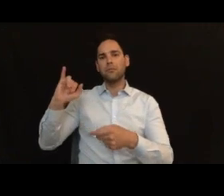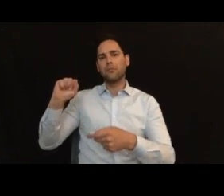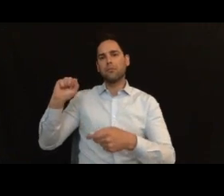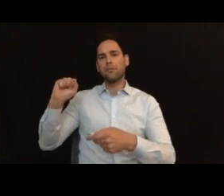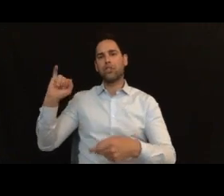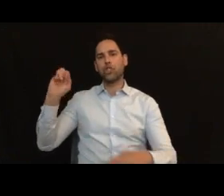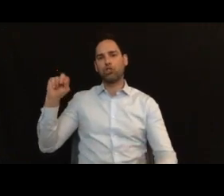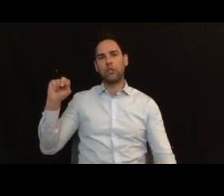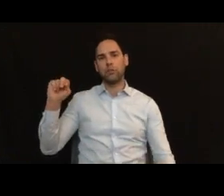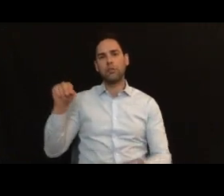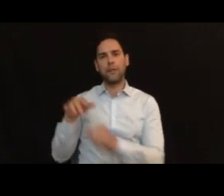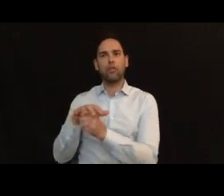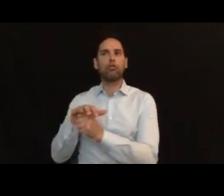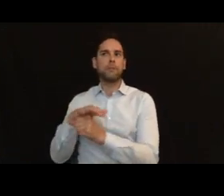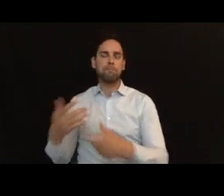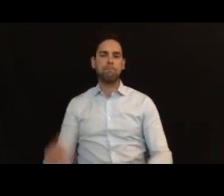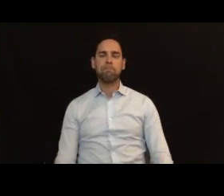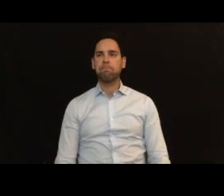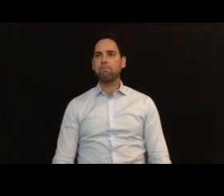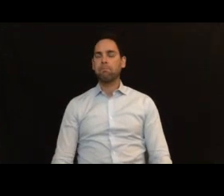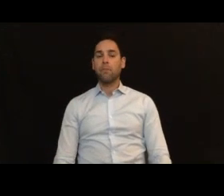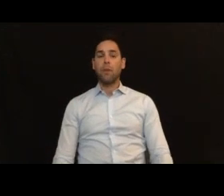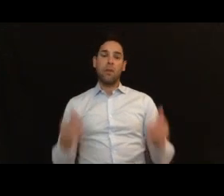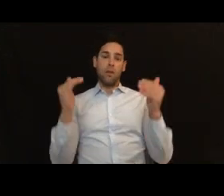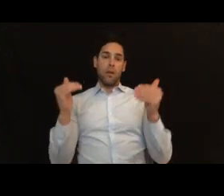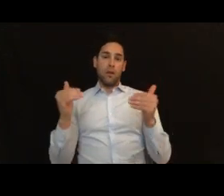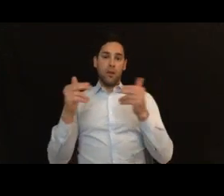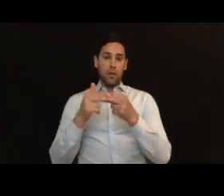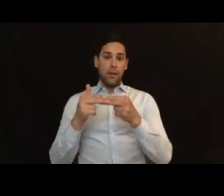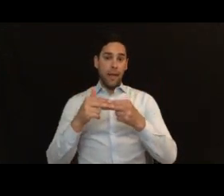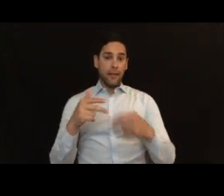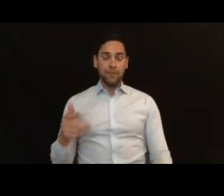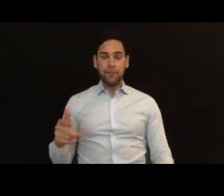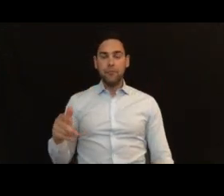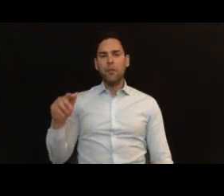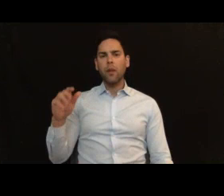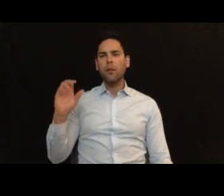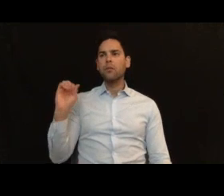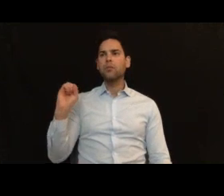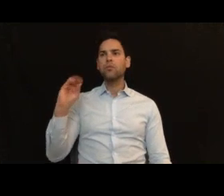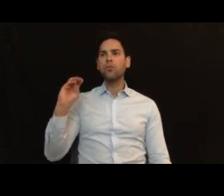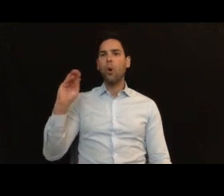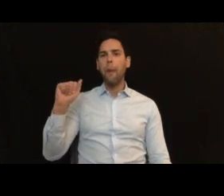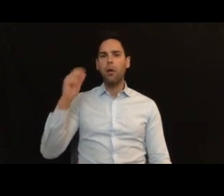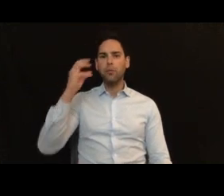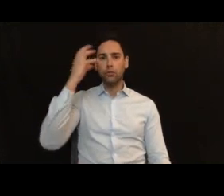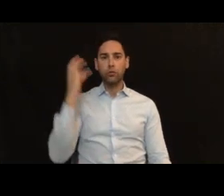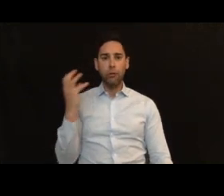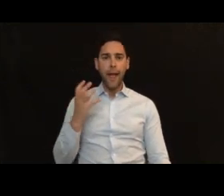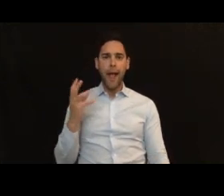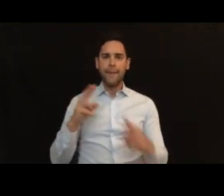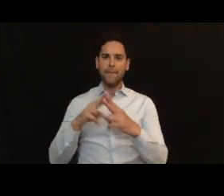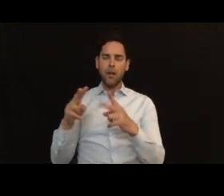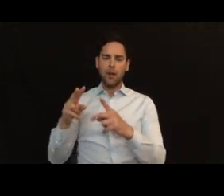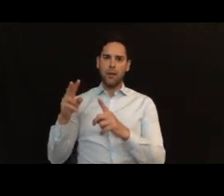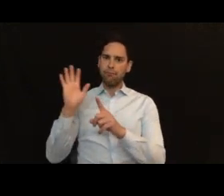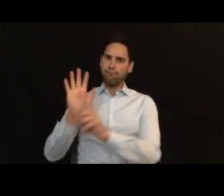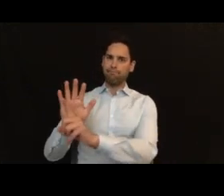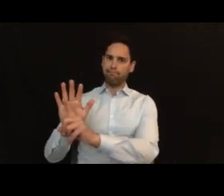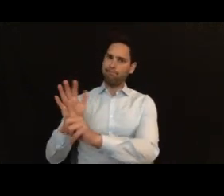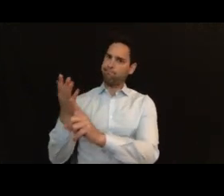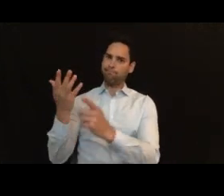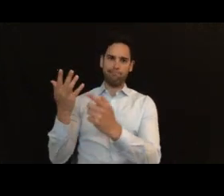slide. So Soma drag is a very particular kind of drag. It's not beauty drag,